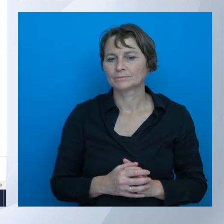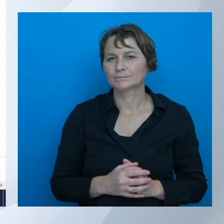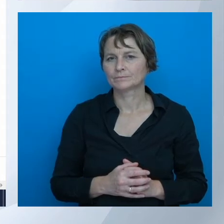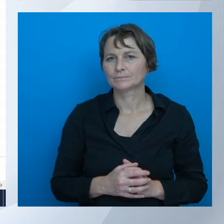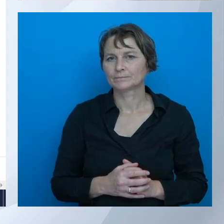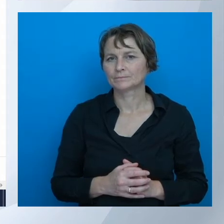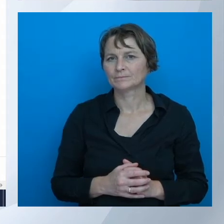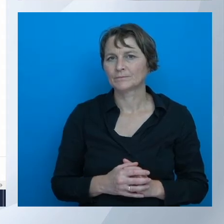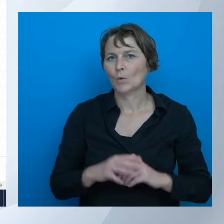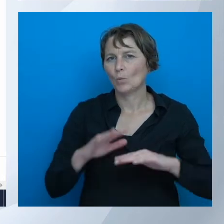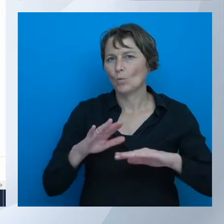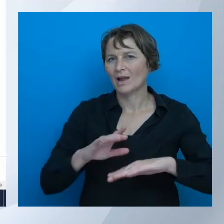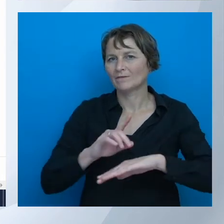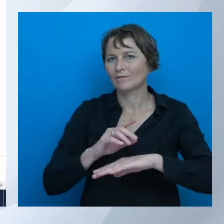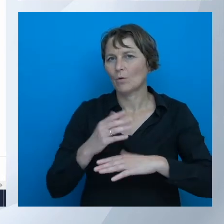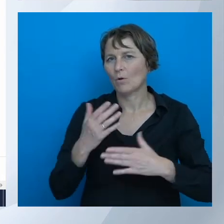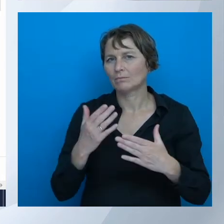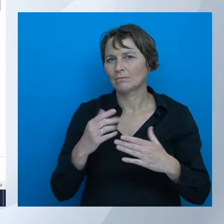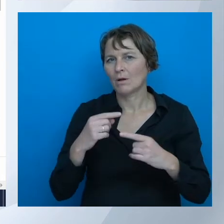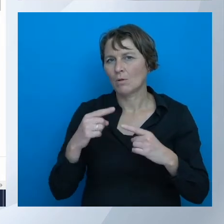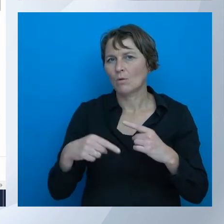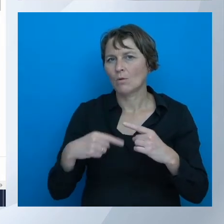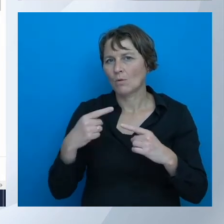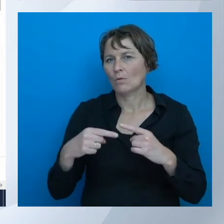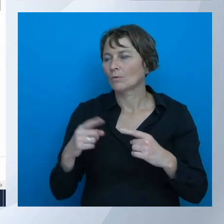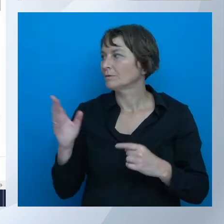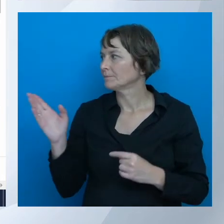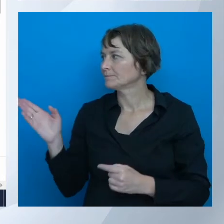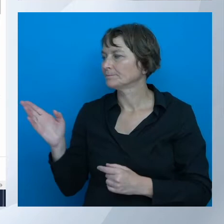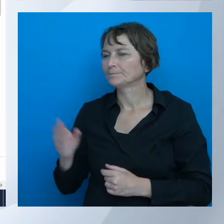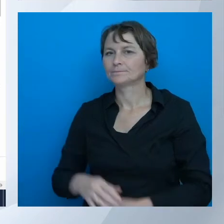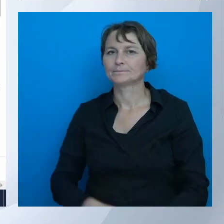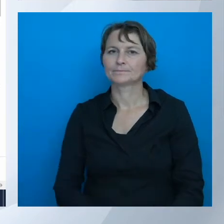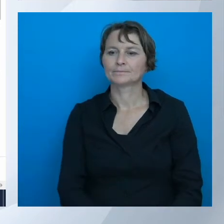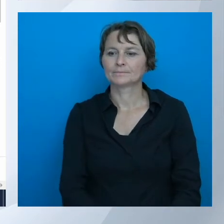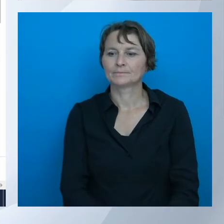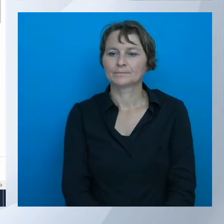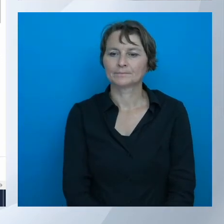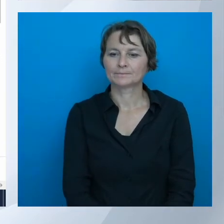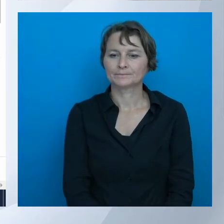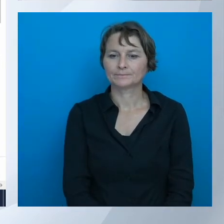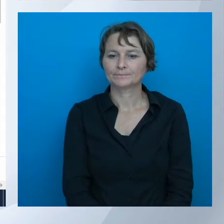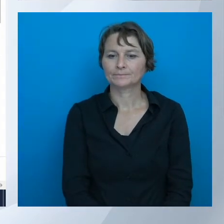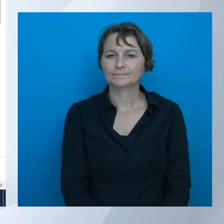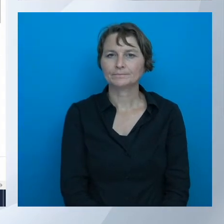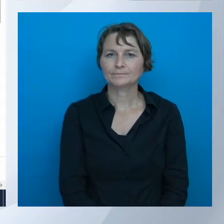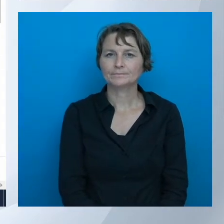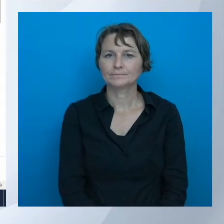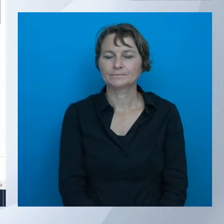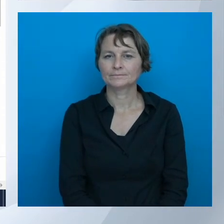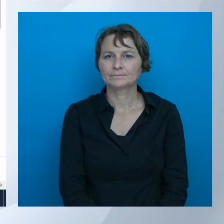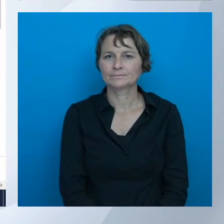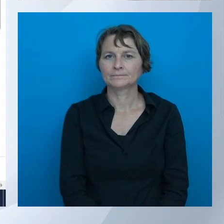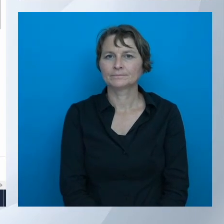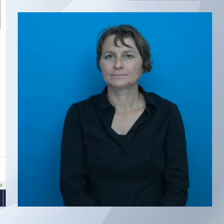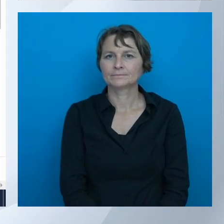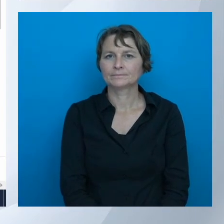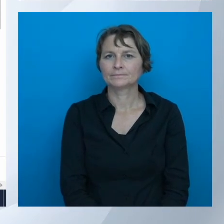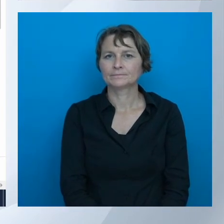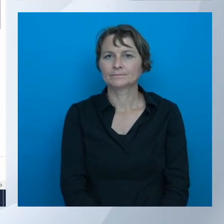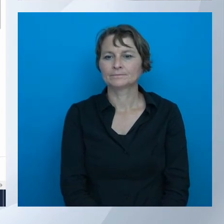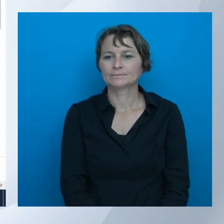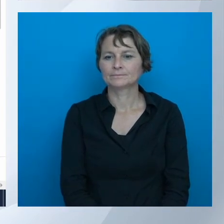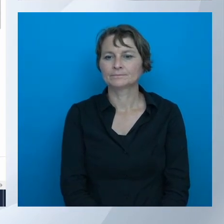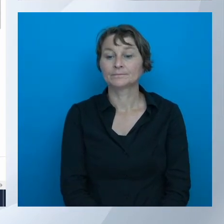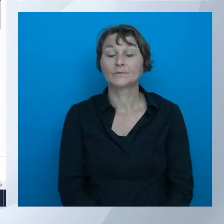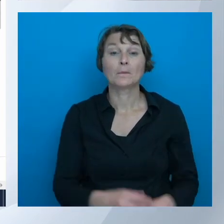1, 2, 3. There we go. So what I did is I made sure that I